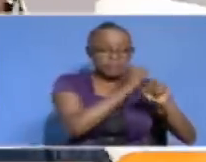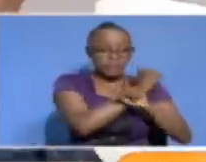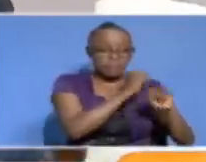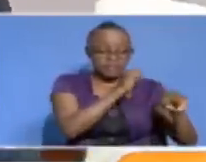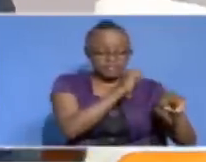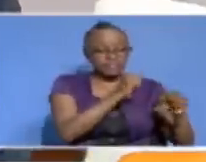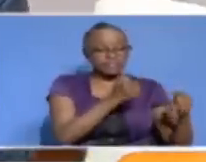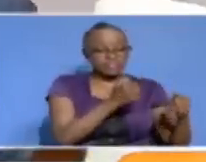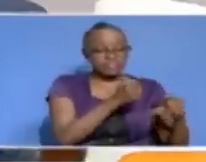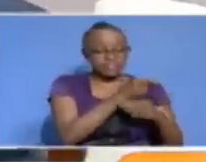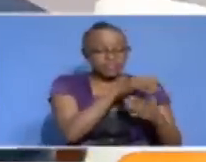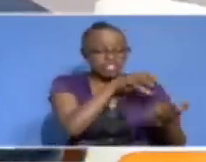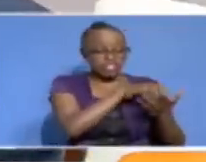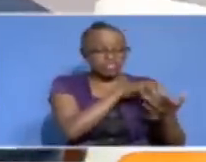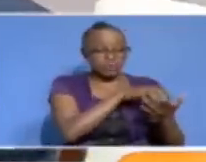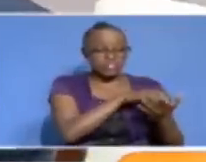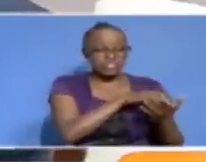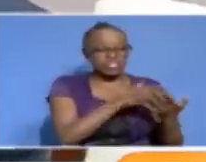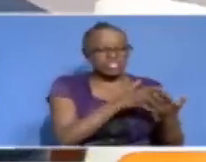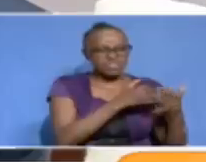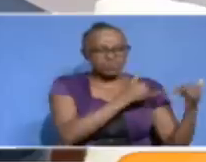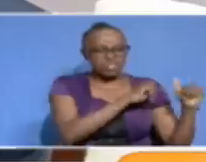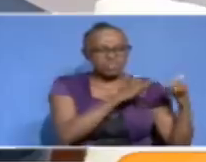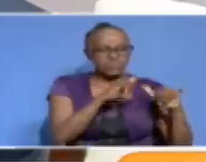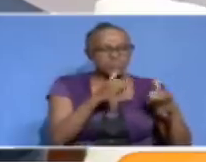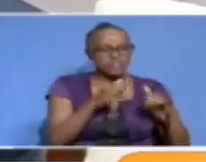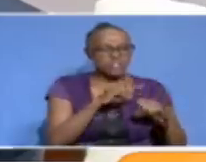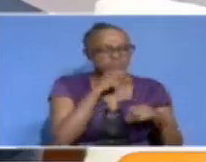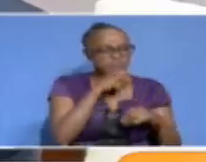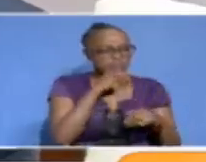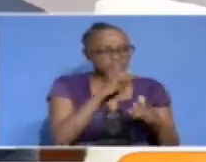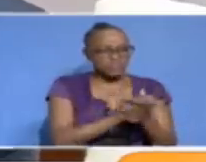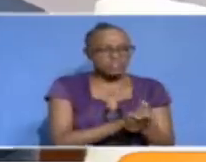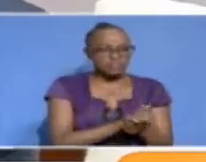in the situation you're trying to mention.